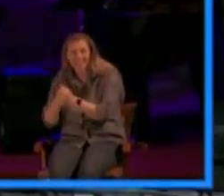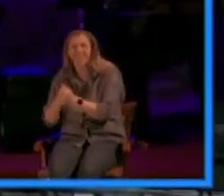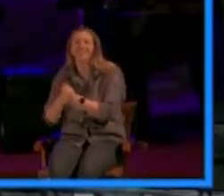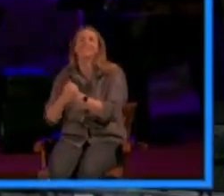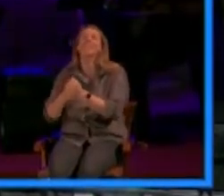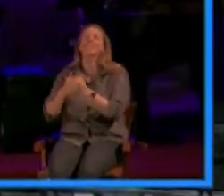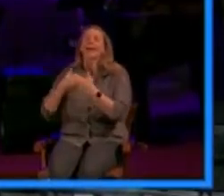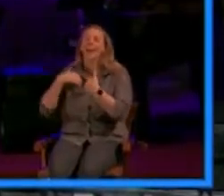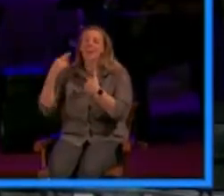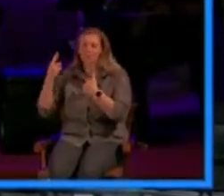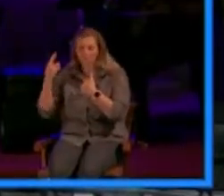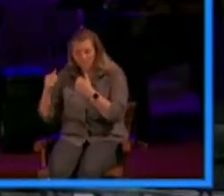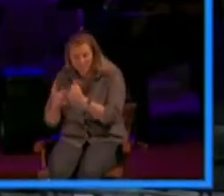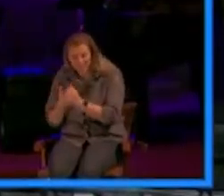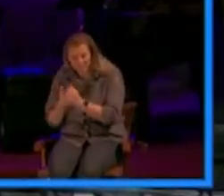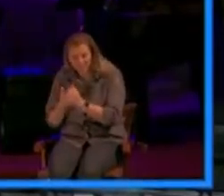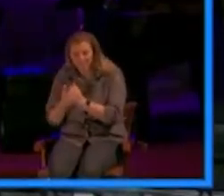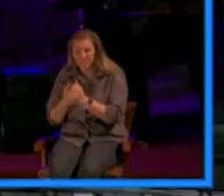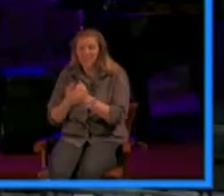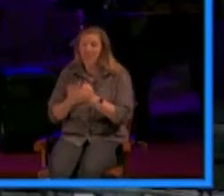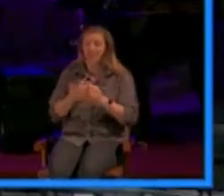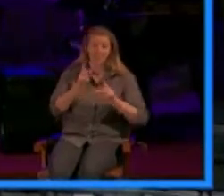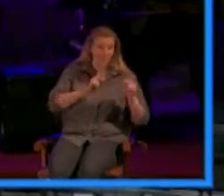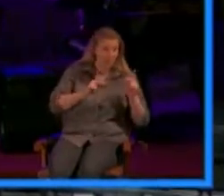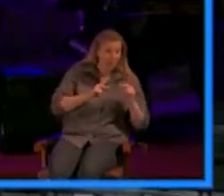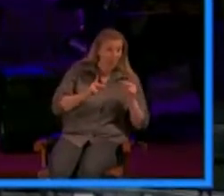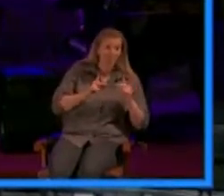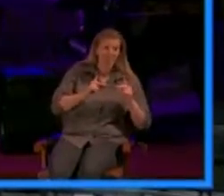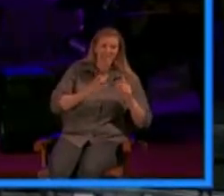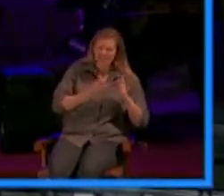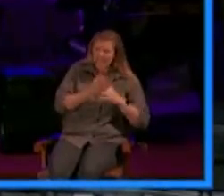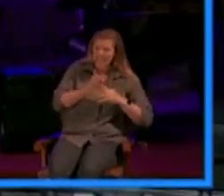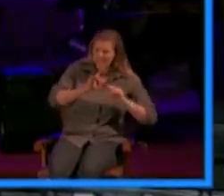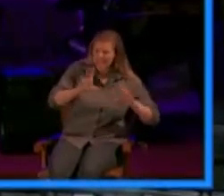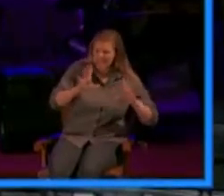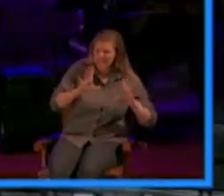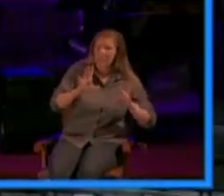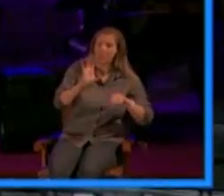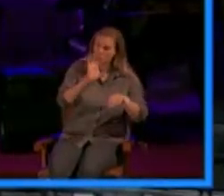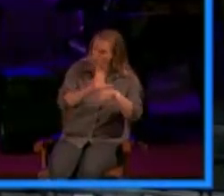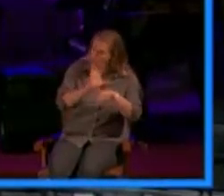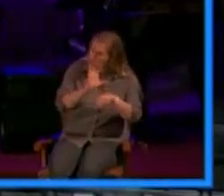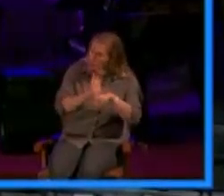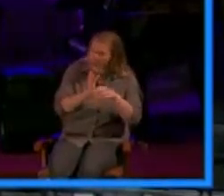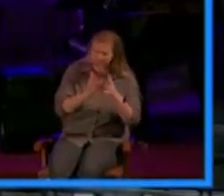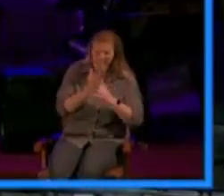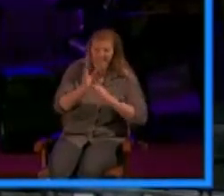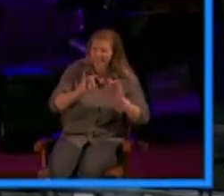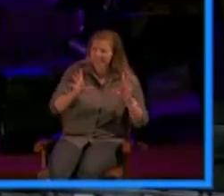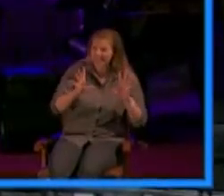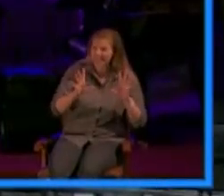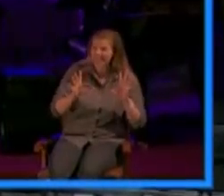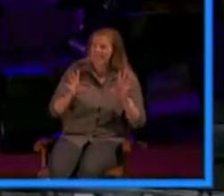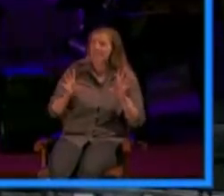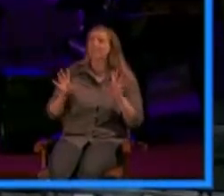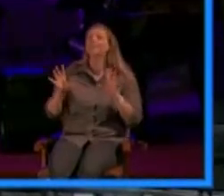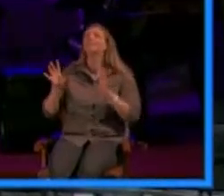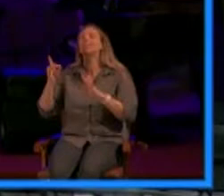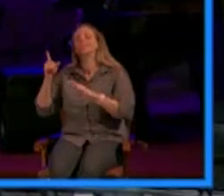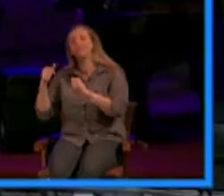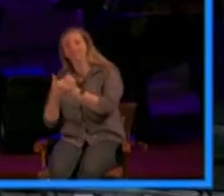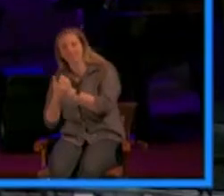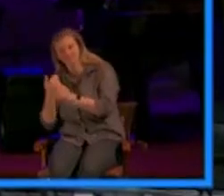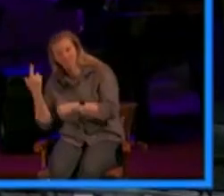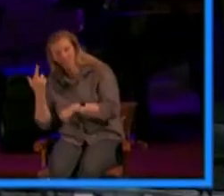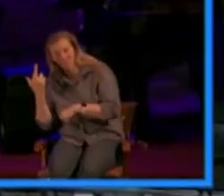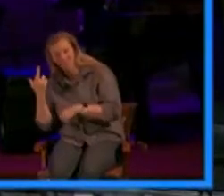And the answer is yes. And we're going to find that this morning in the Word of God. So Would you be so kind and reverent with